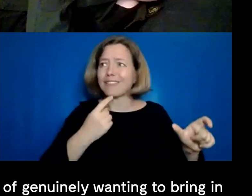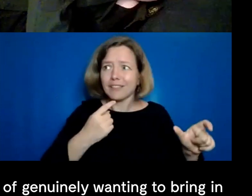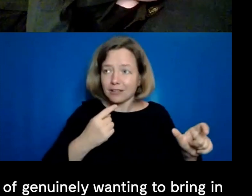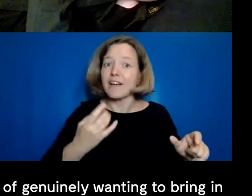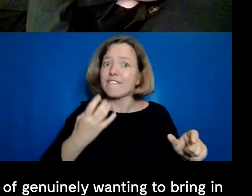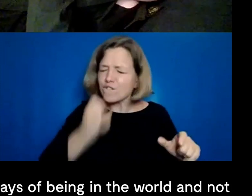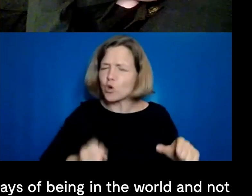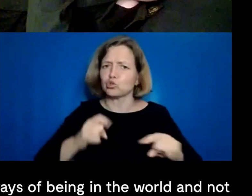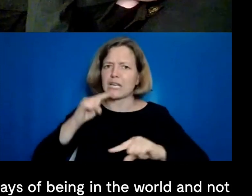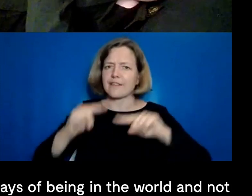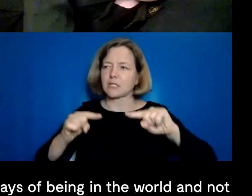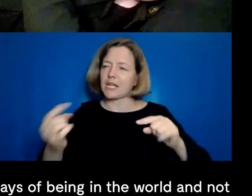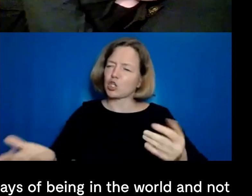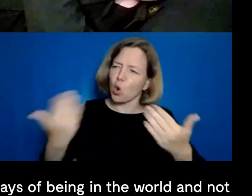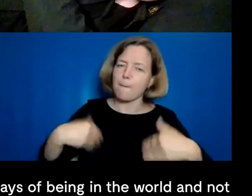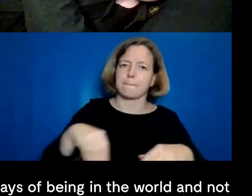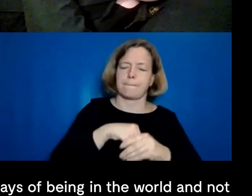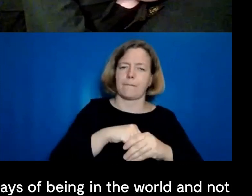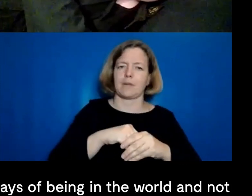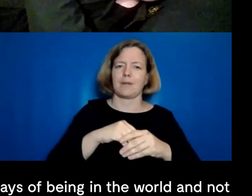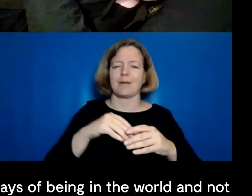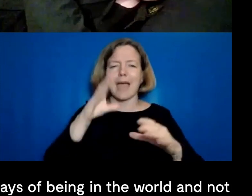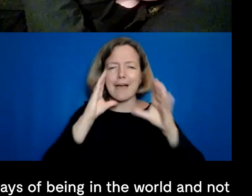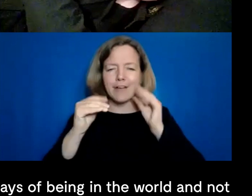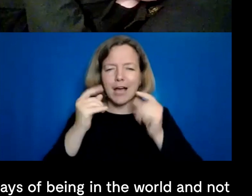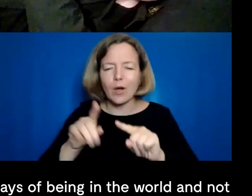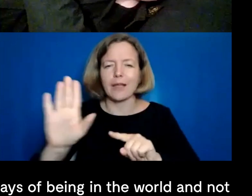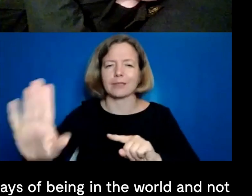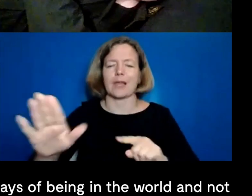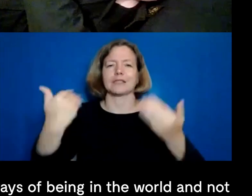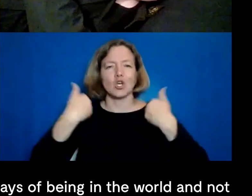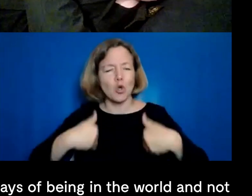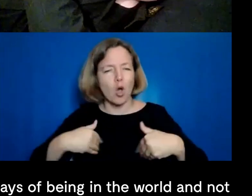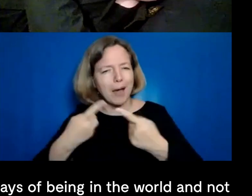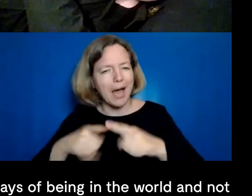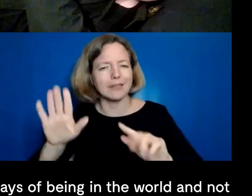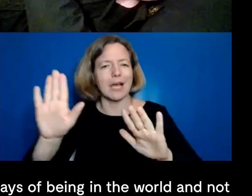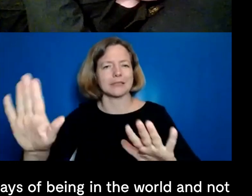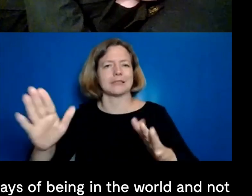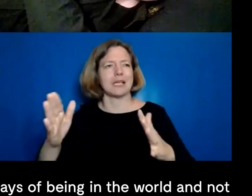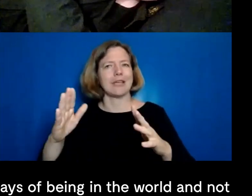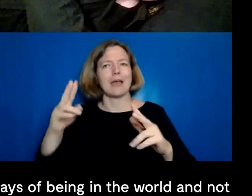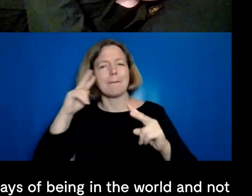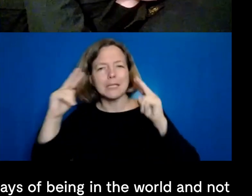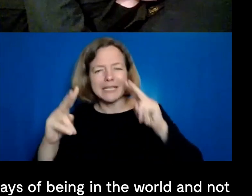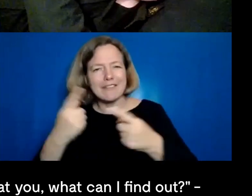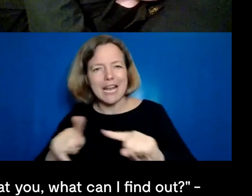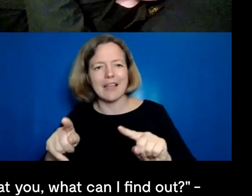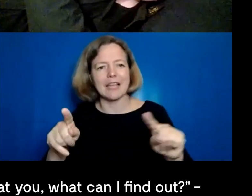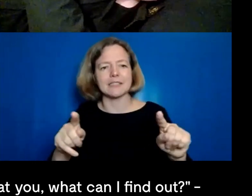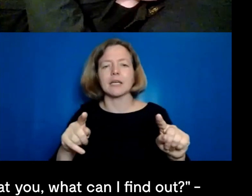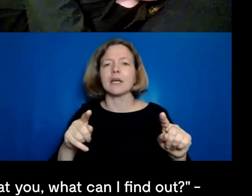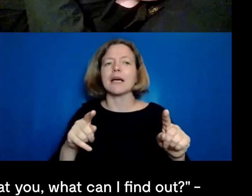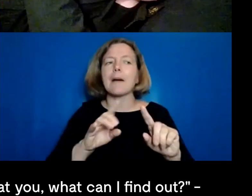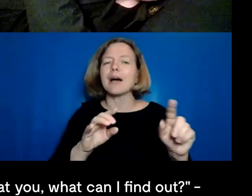different experiences, different physicalities, different ways of being in the world, and not from a curiosity point of view, not from